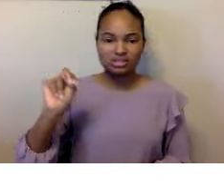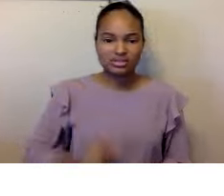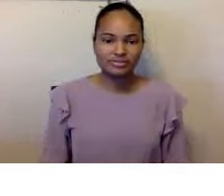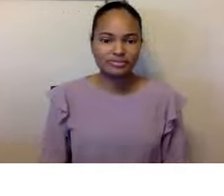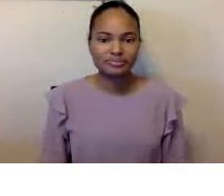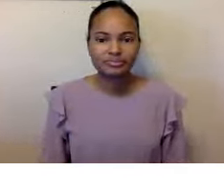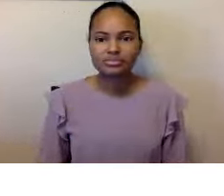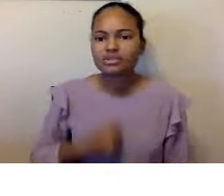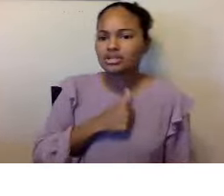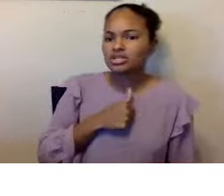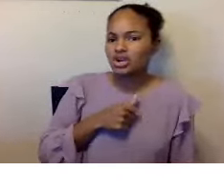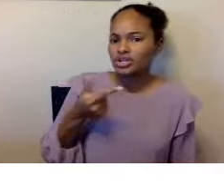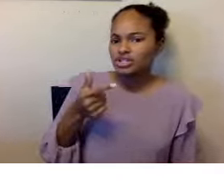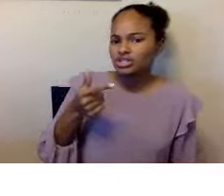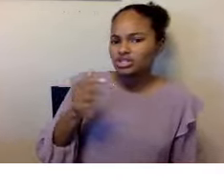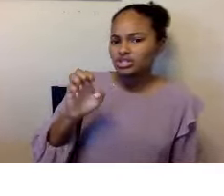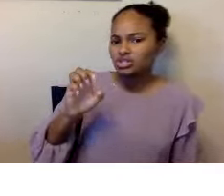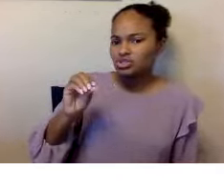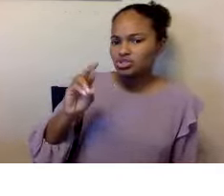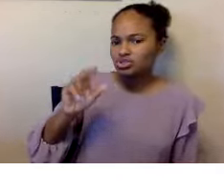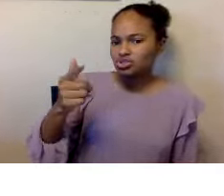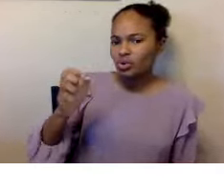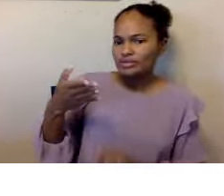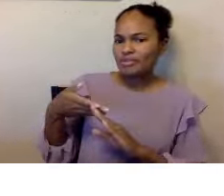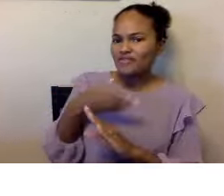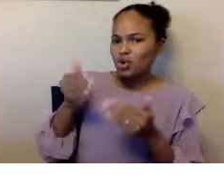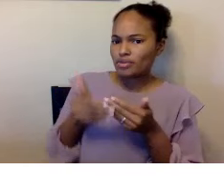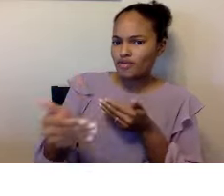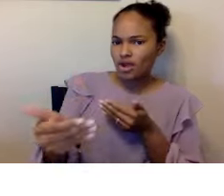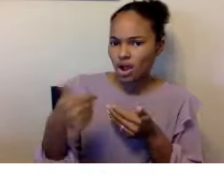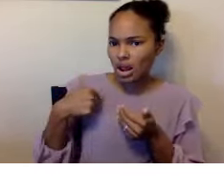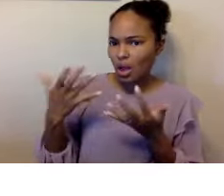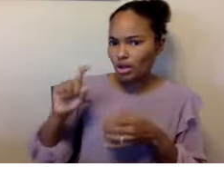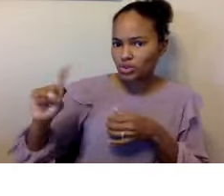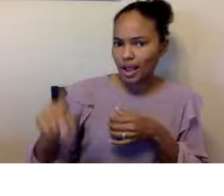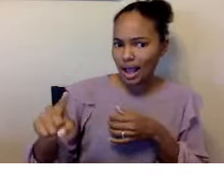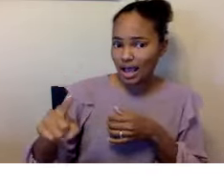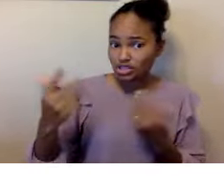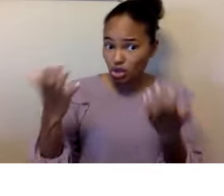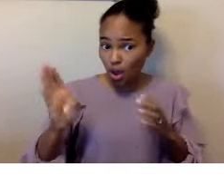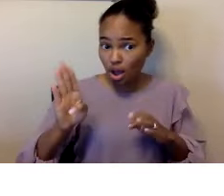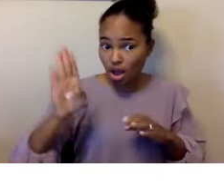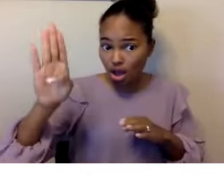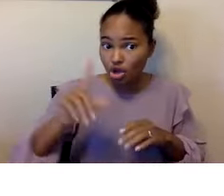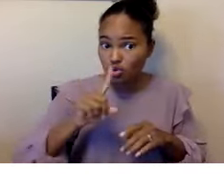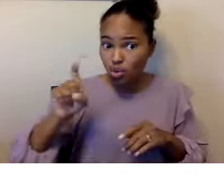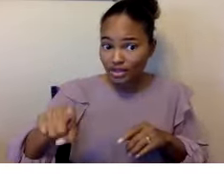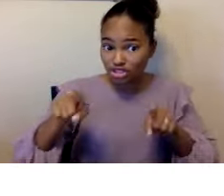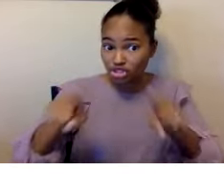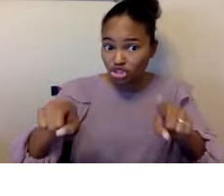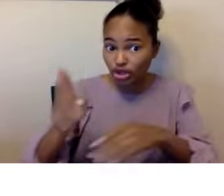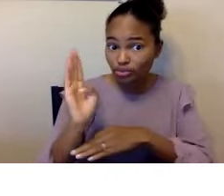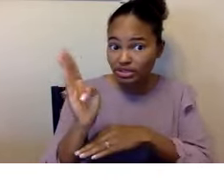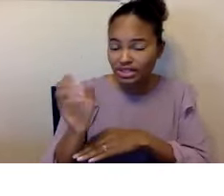I'm sorry, George, before you move on, I just wanted to ask, would you like to take questions during your presentation or would you